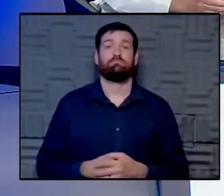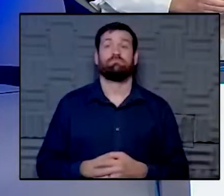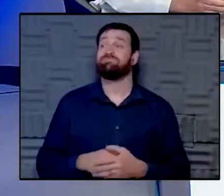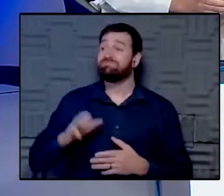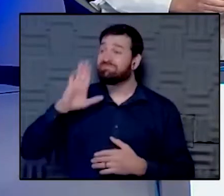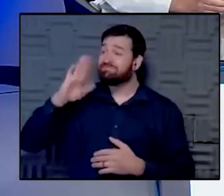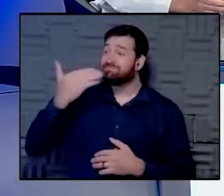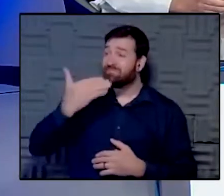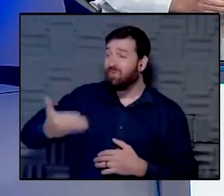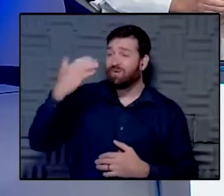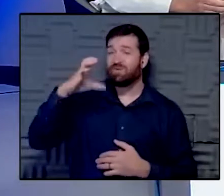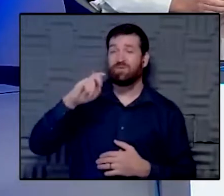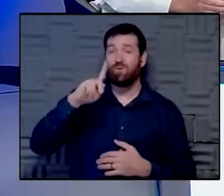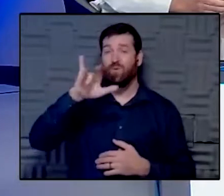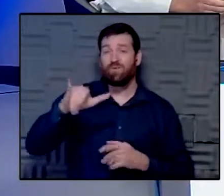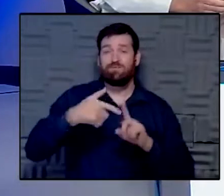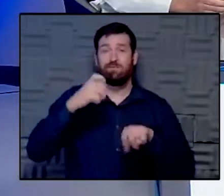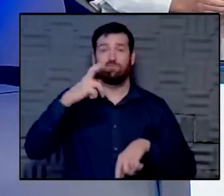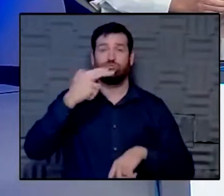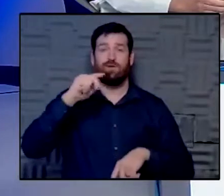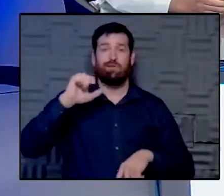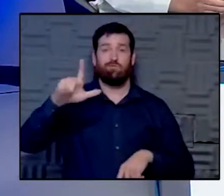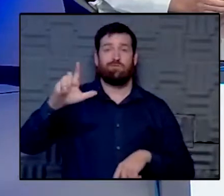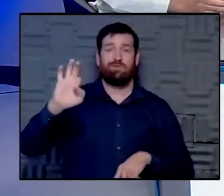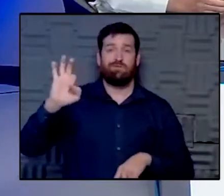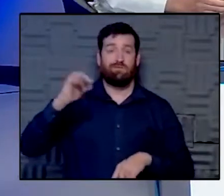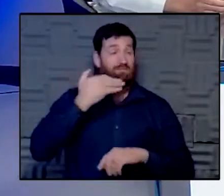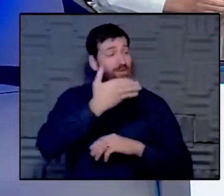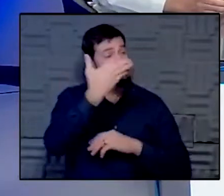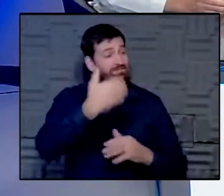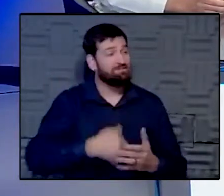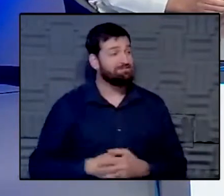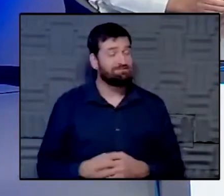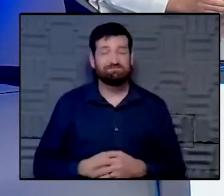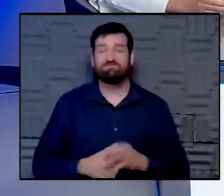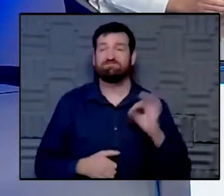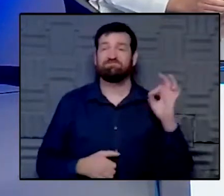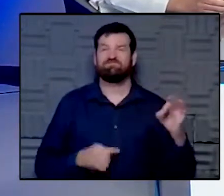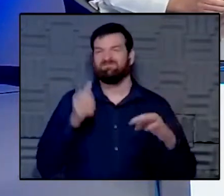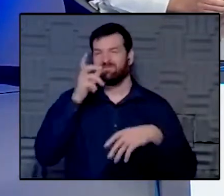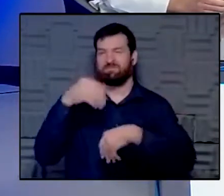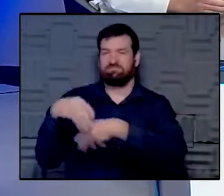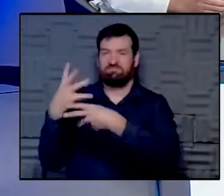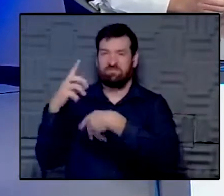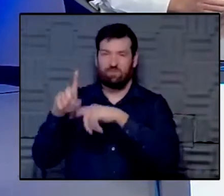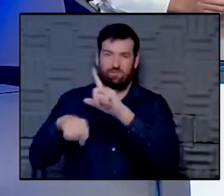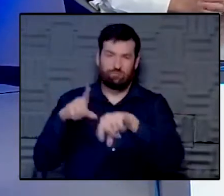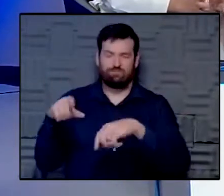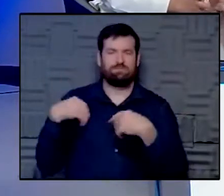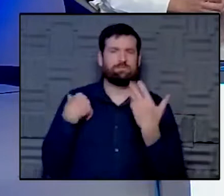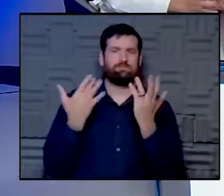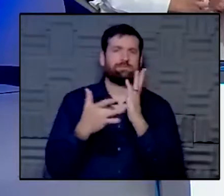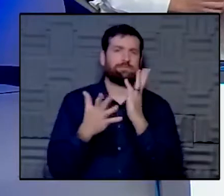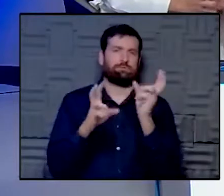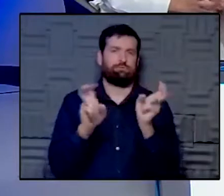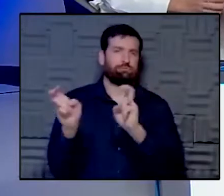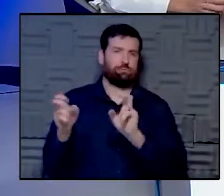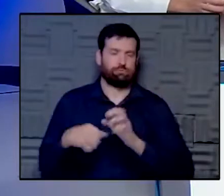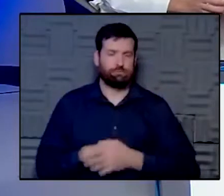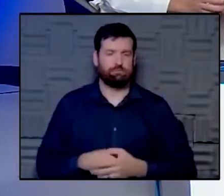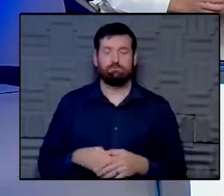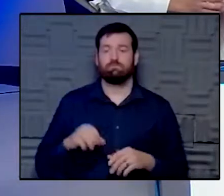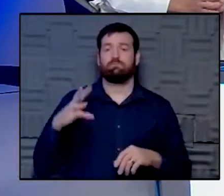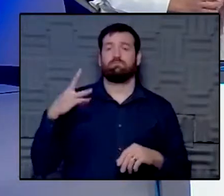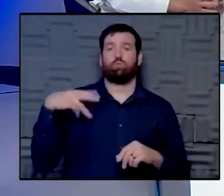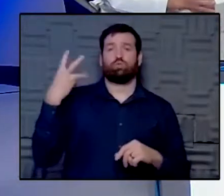Hey, good morning. Cody Holyoke with Channel 9. Cody, hey. Hey, let me pull up my questions here. I was having some technical issues. The